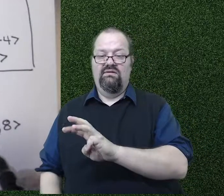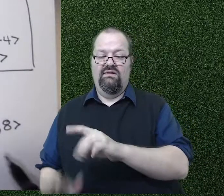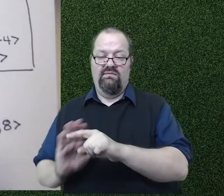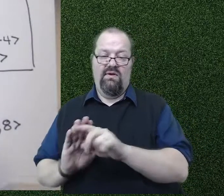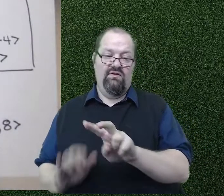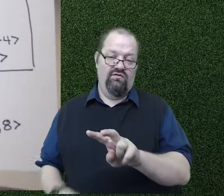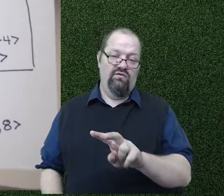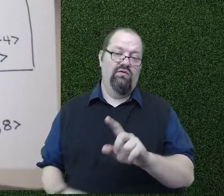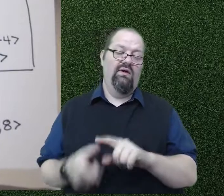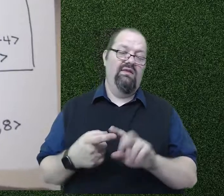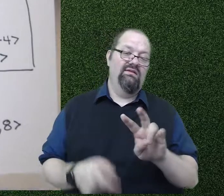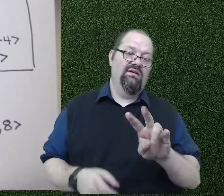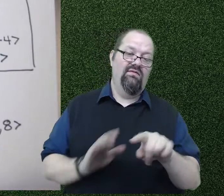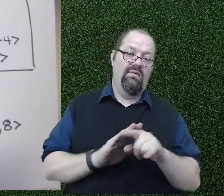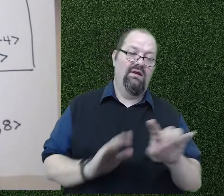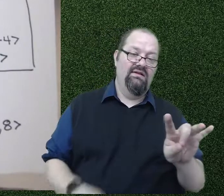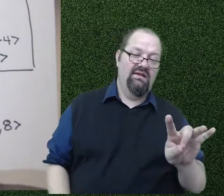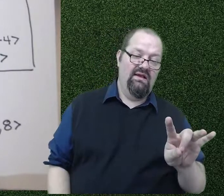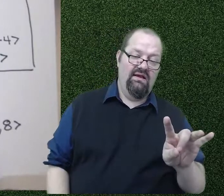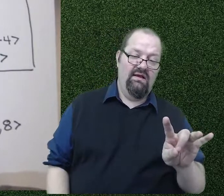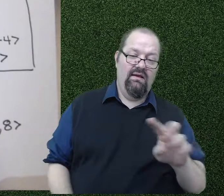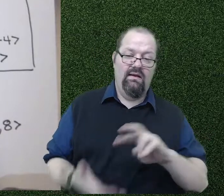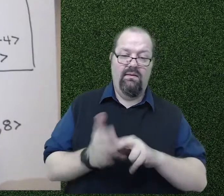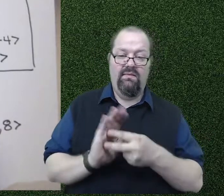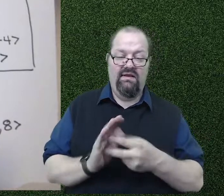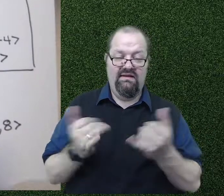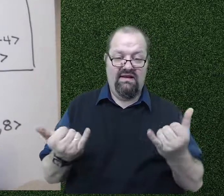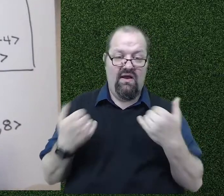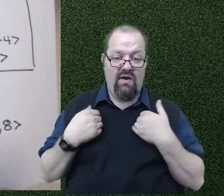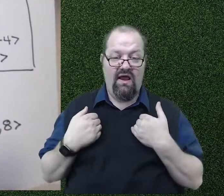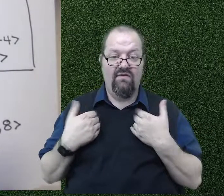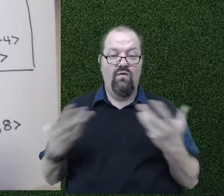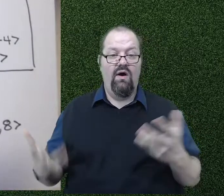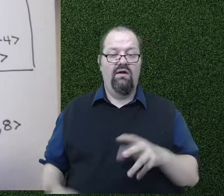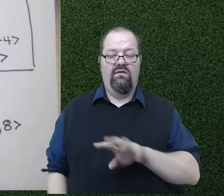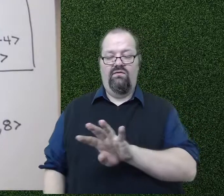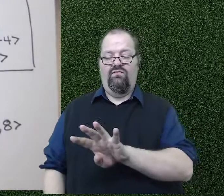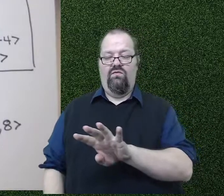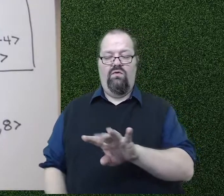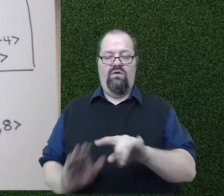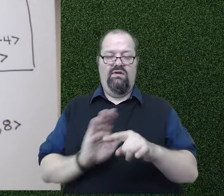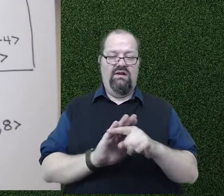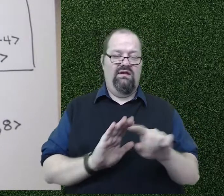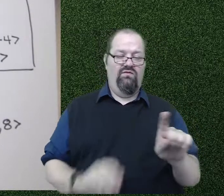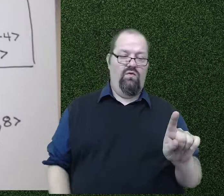y component. So I get 4, negative 1.